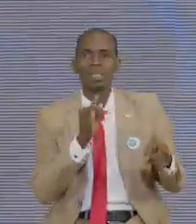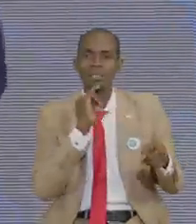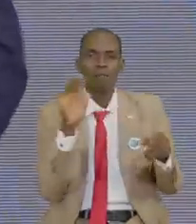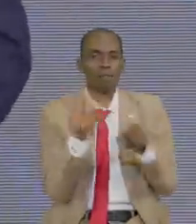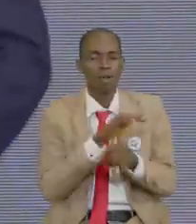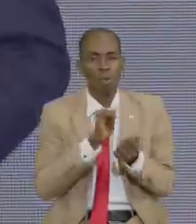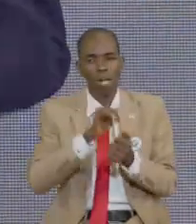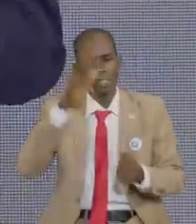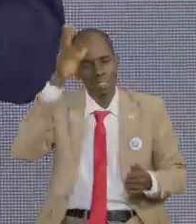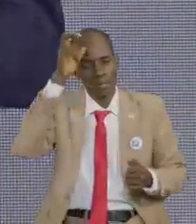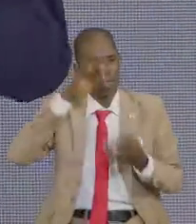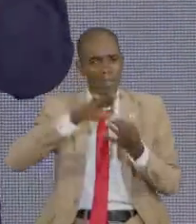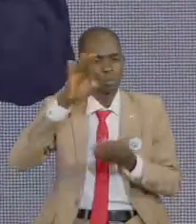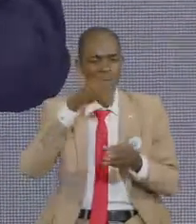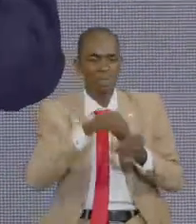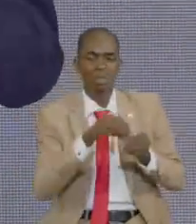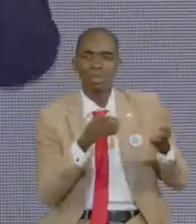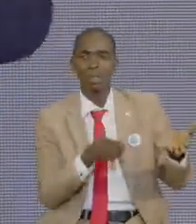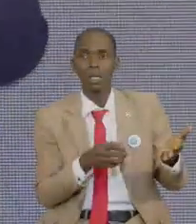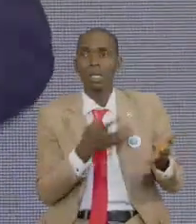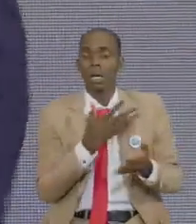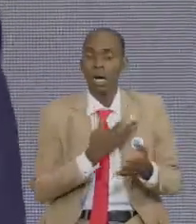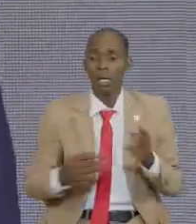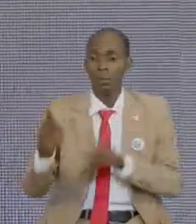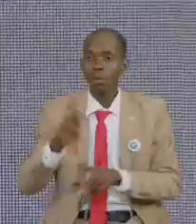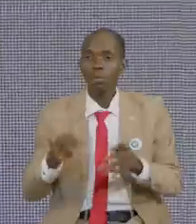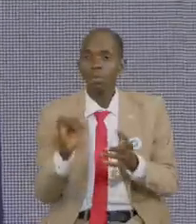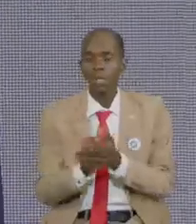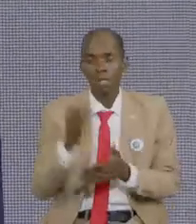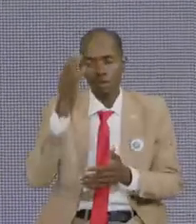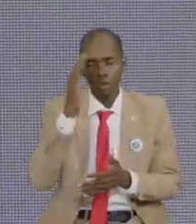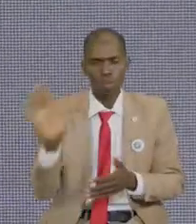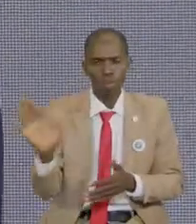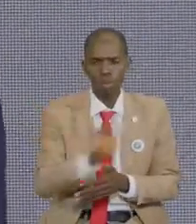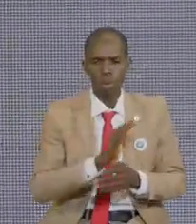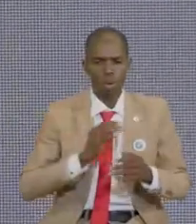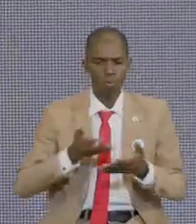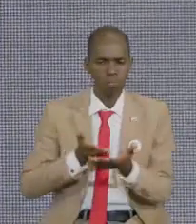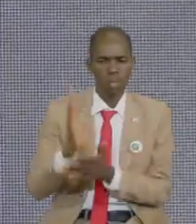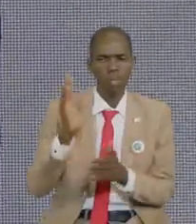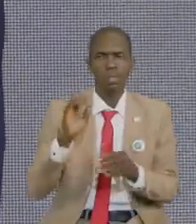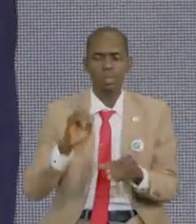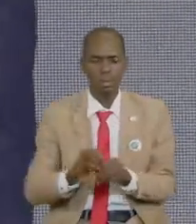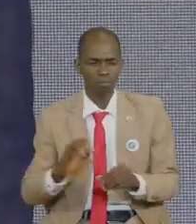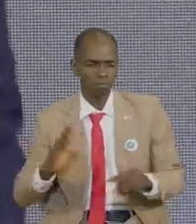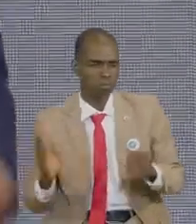And the people that know they're right in the Lord, they're casting out the devil.